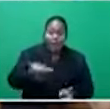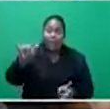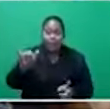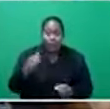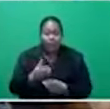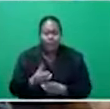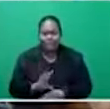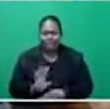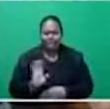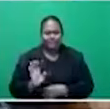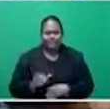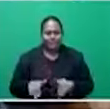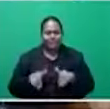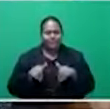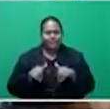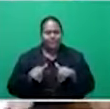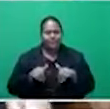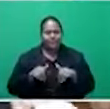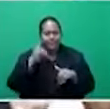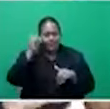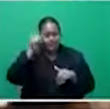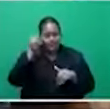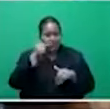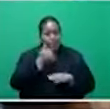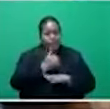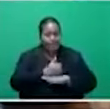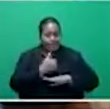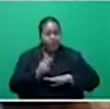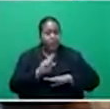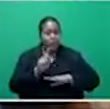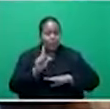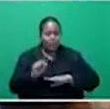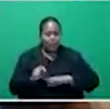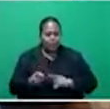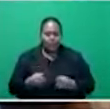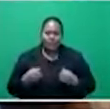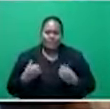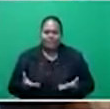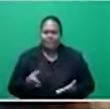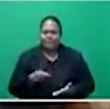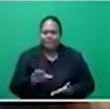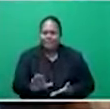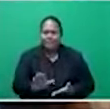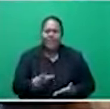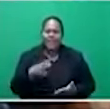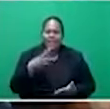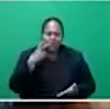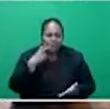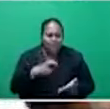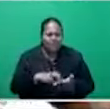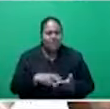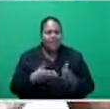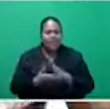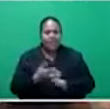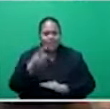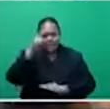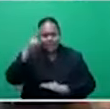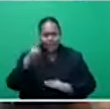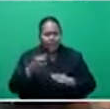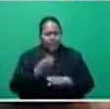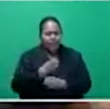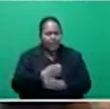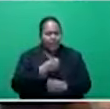The Fijian government provides a facilitating role. People have to register through the National Employment Centre, or NEC as it's called.